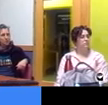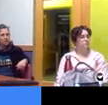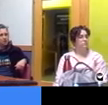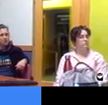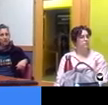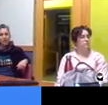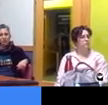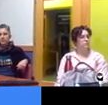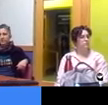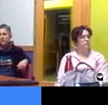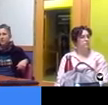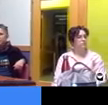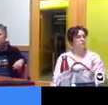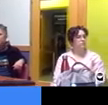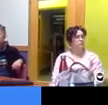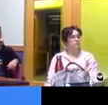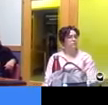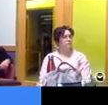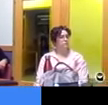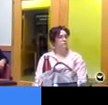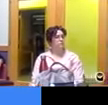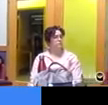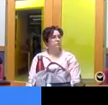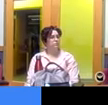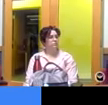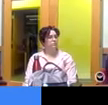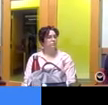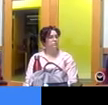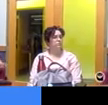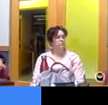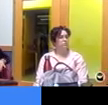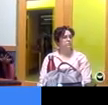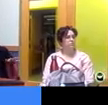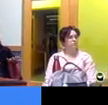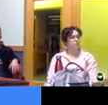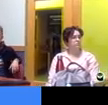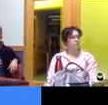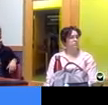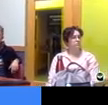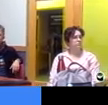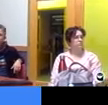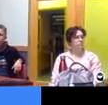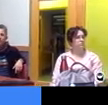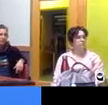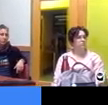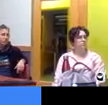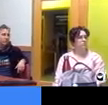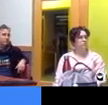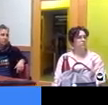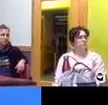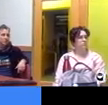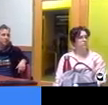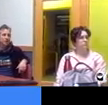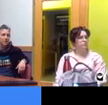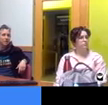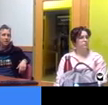stories. And then also we see across the news, across the social media, across everywhere that the type of work that we do